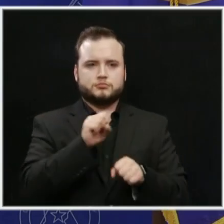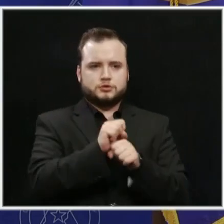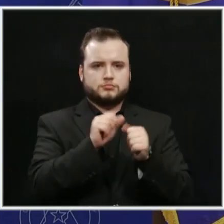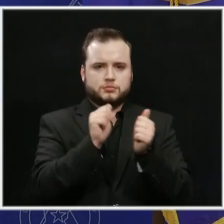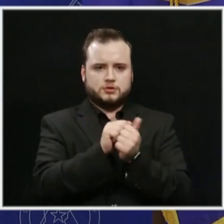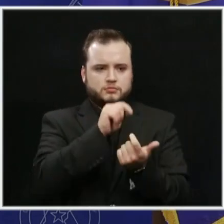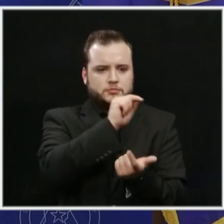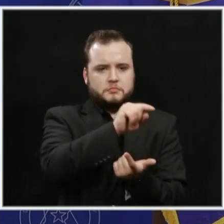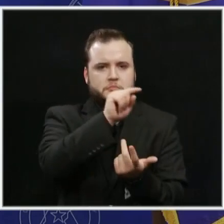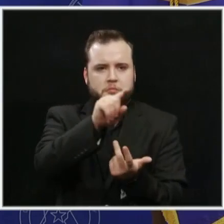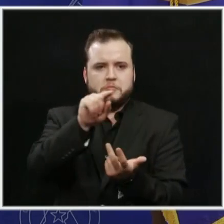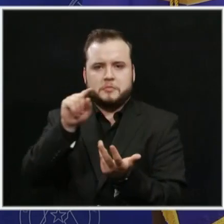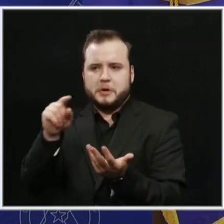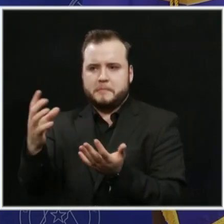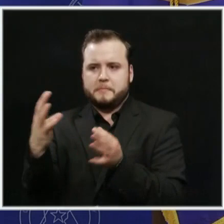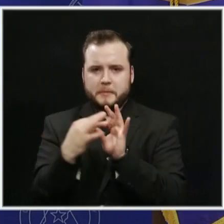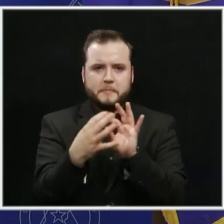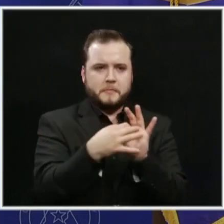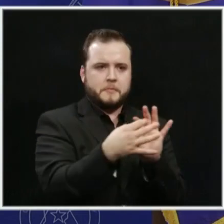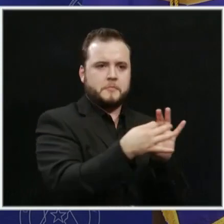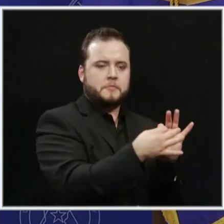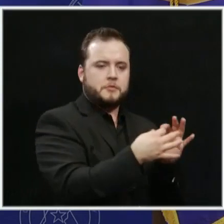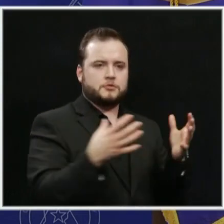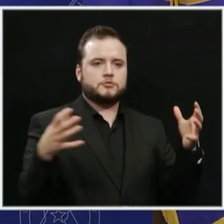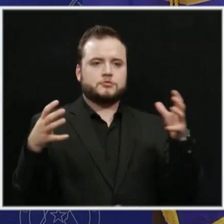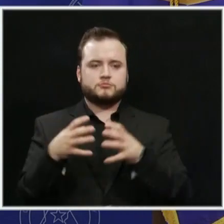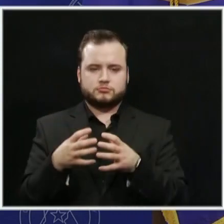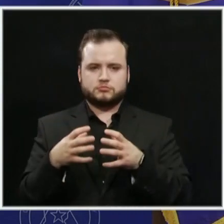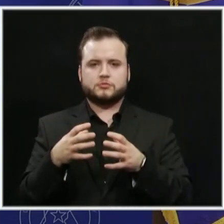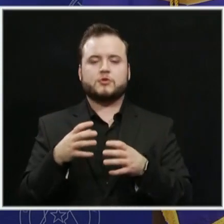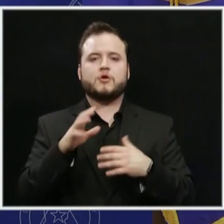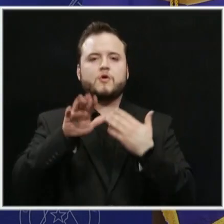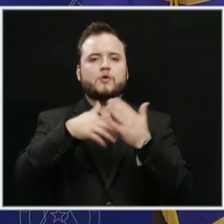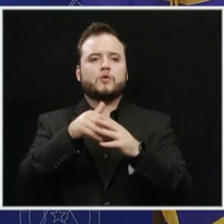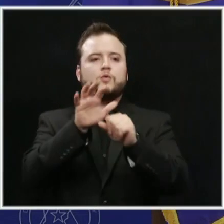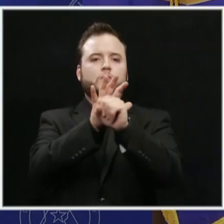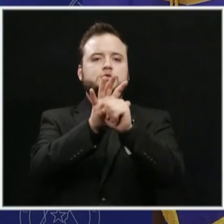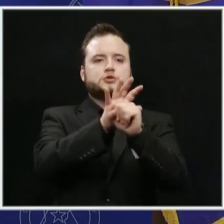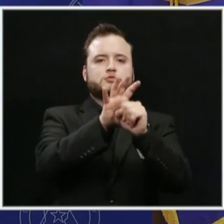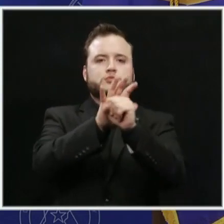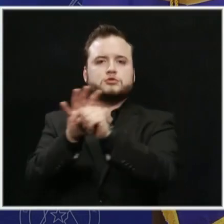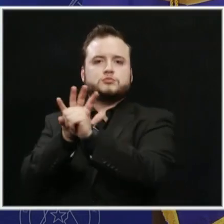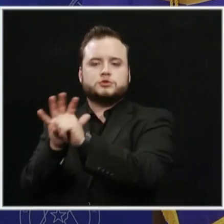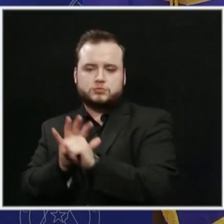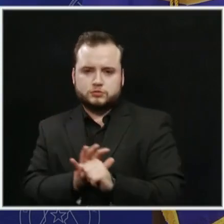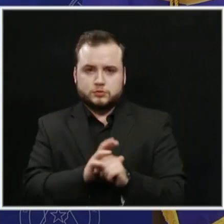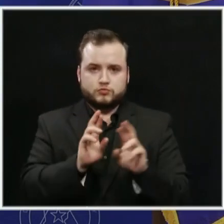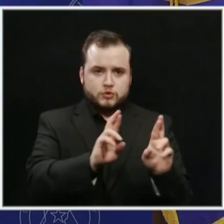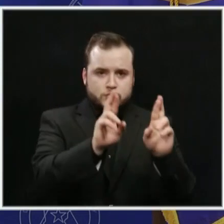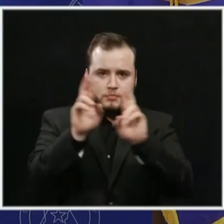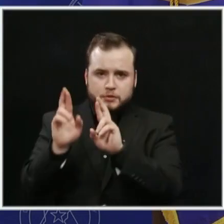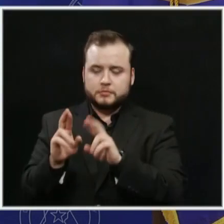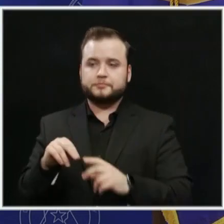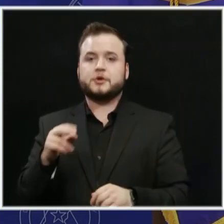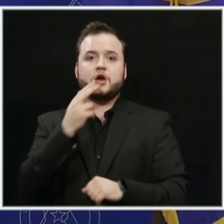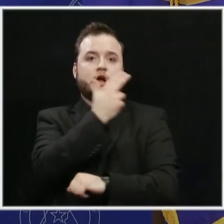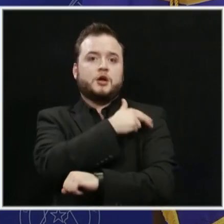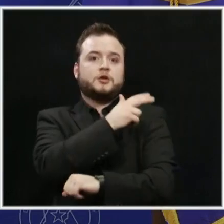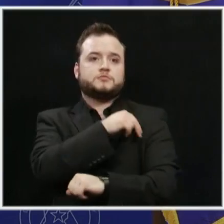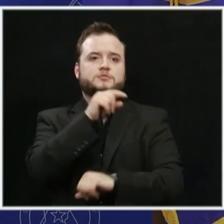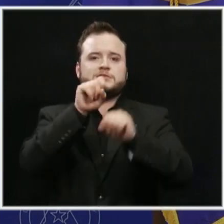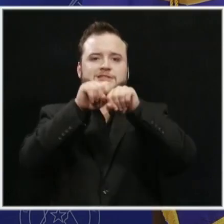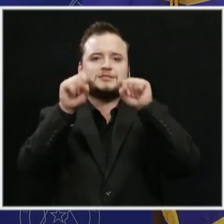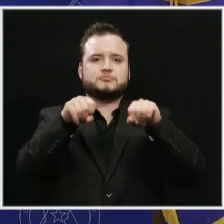that we're leveraging our regional preparedness, our hospital association and our partner preparedness, and all of government to bring the